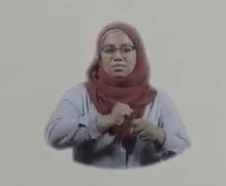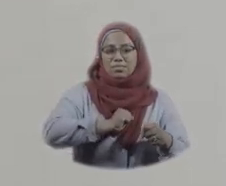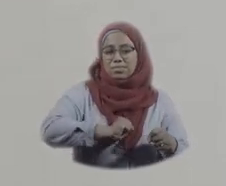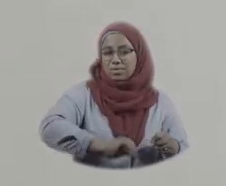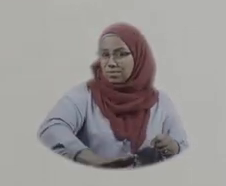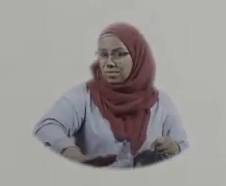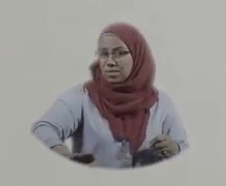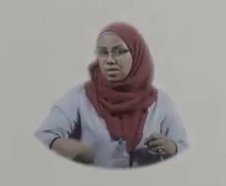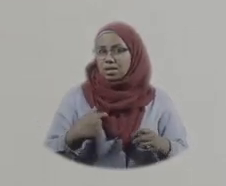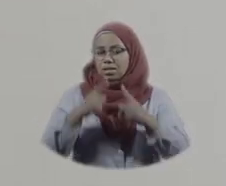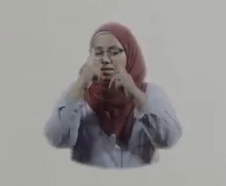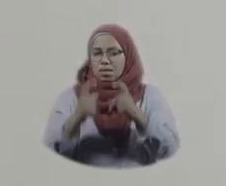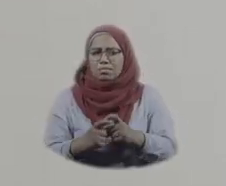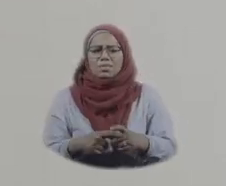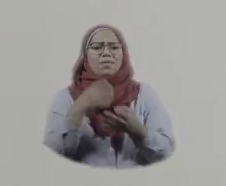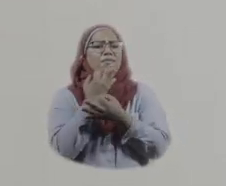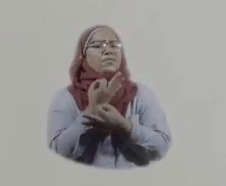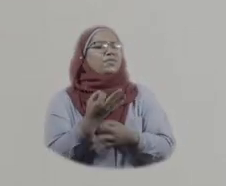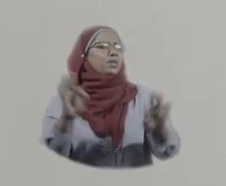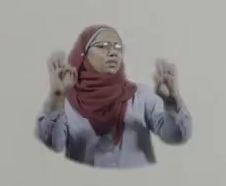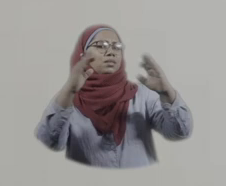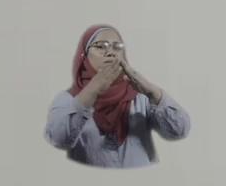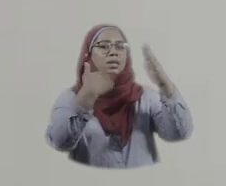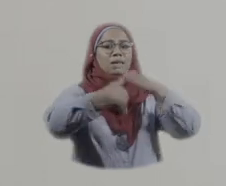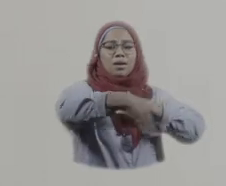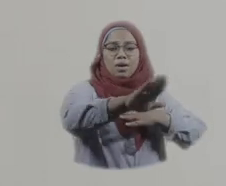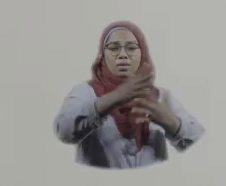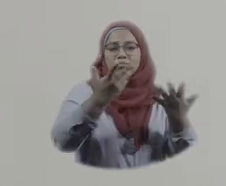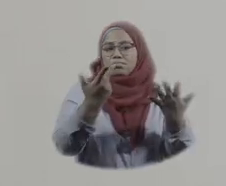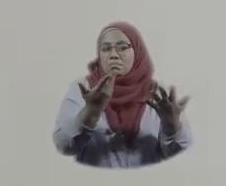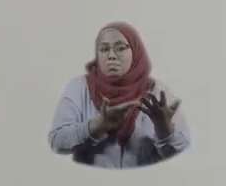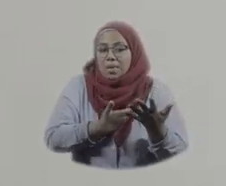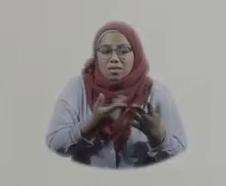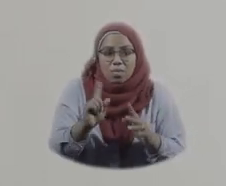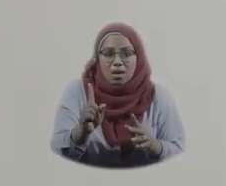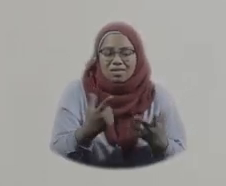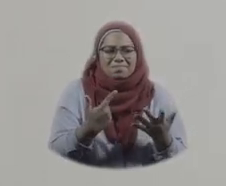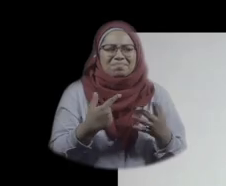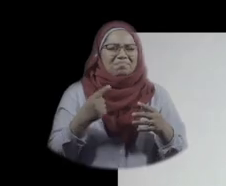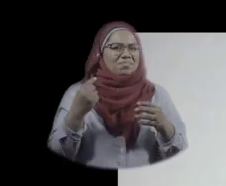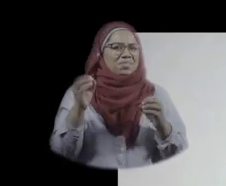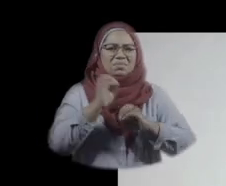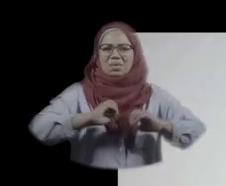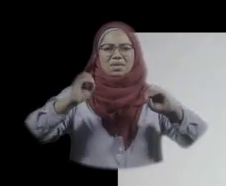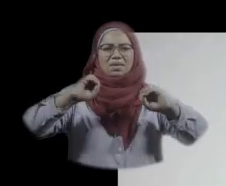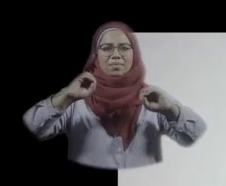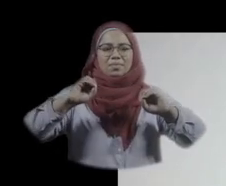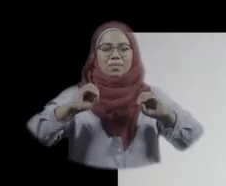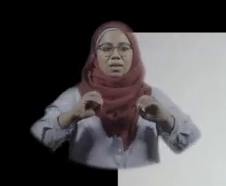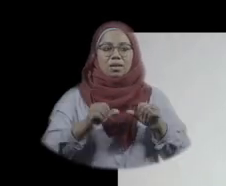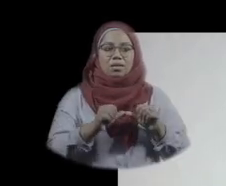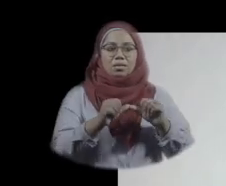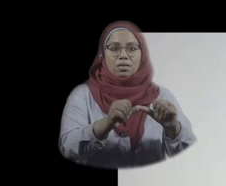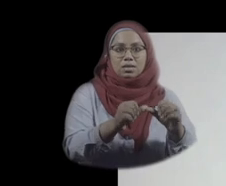and look after their kids, and they don't have a lot of freedom to go and pursue what they want to do most of the time.